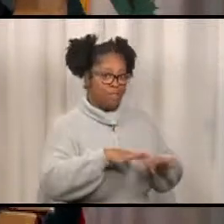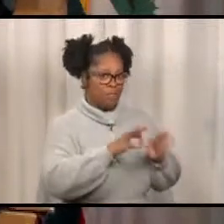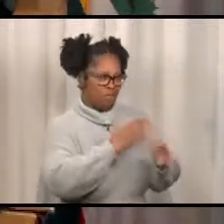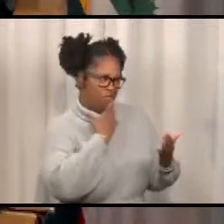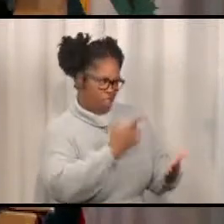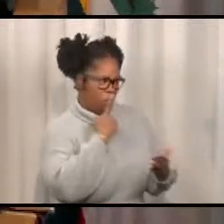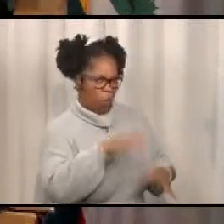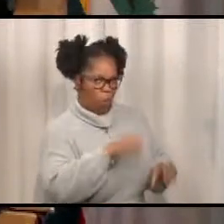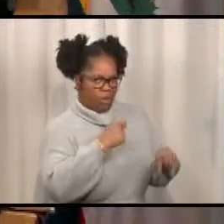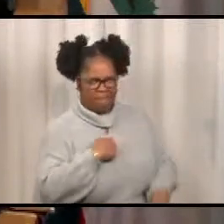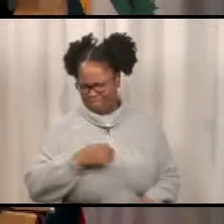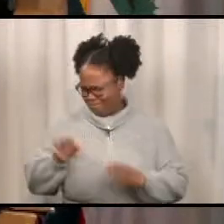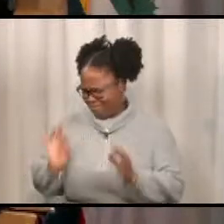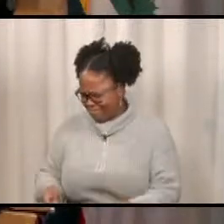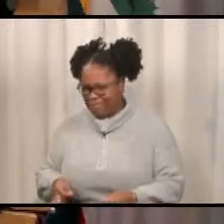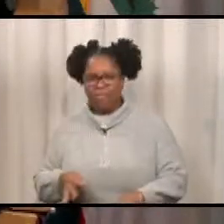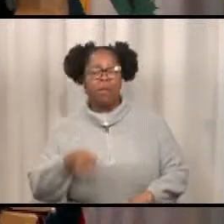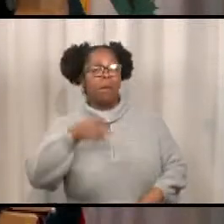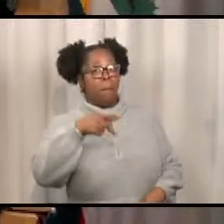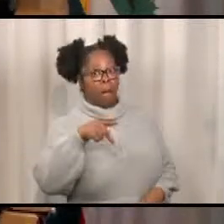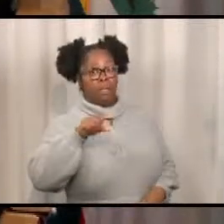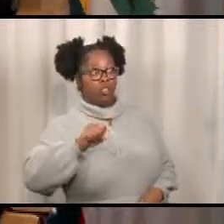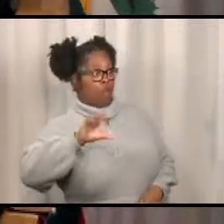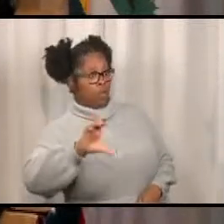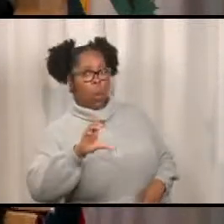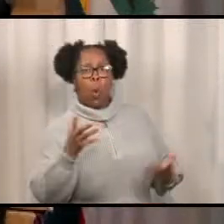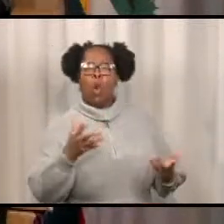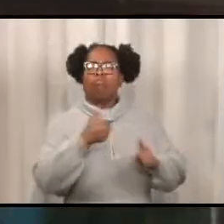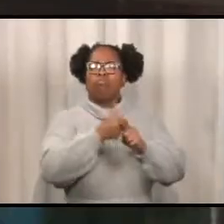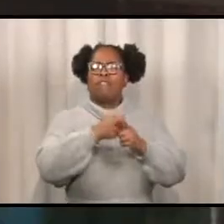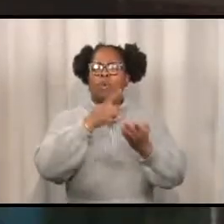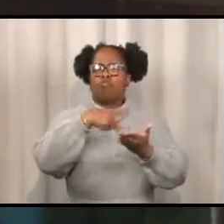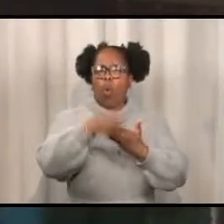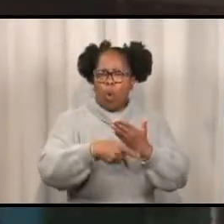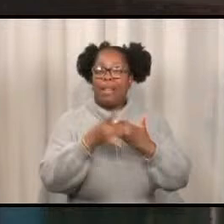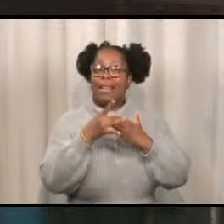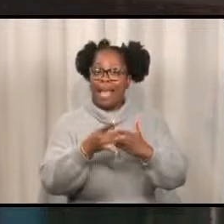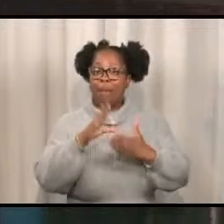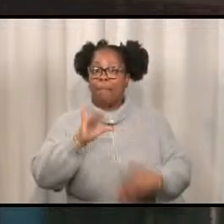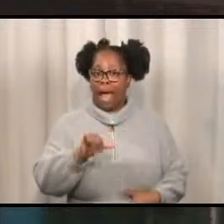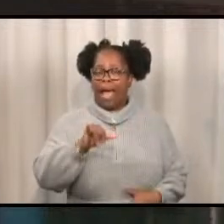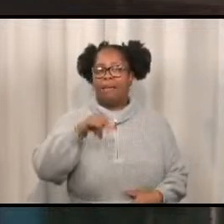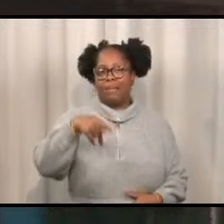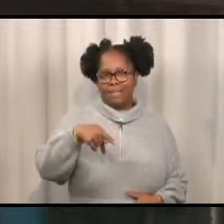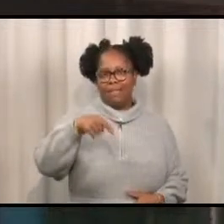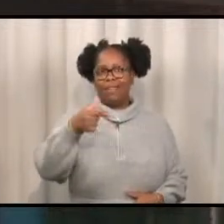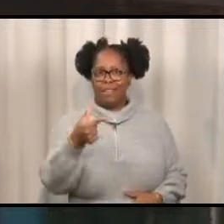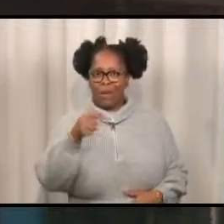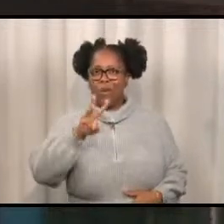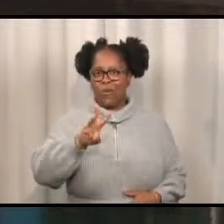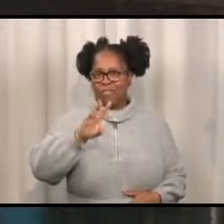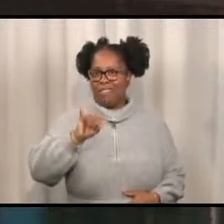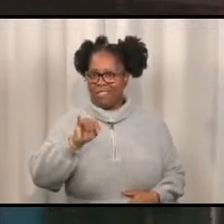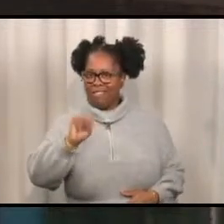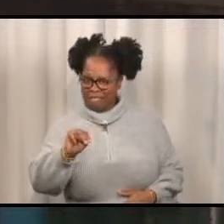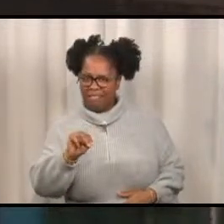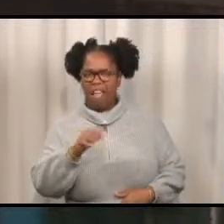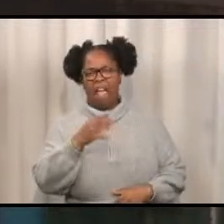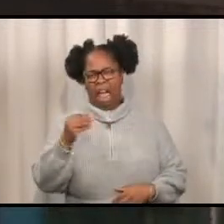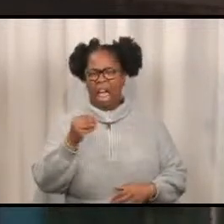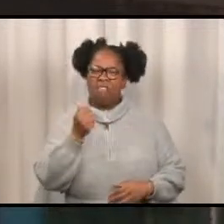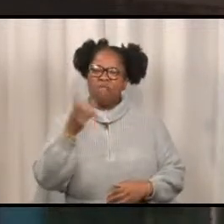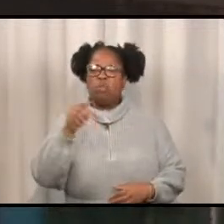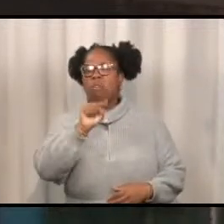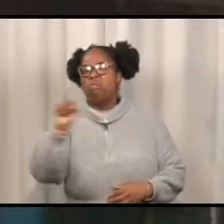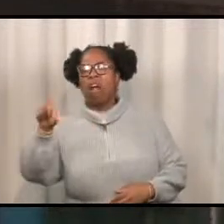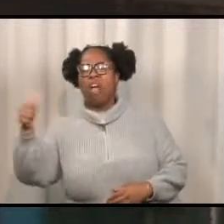Absolutely. The Public Service Corps is a program that is being led by Pacific Gateway in partnership with Human Resources and a few other city departments